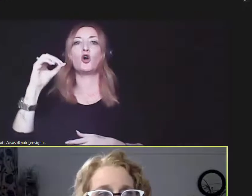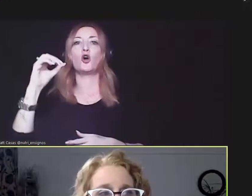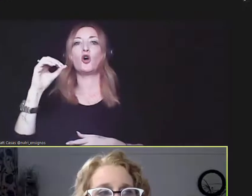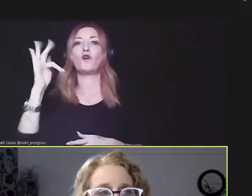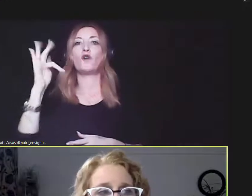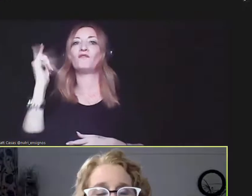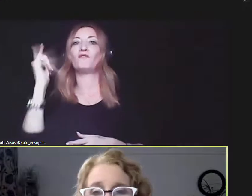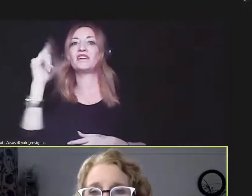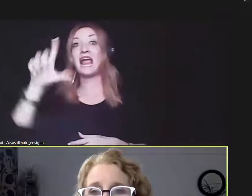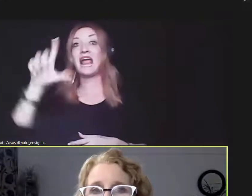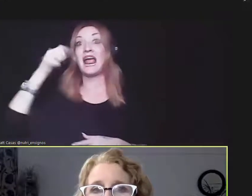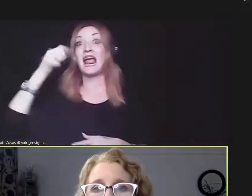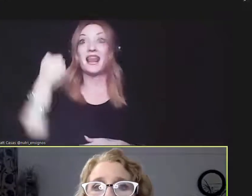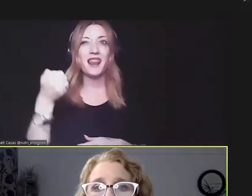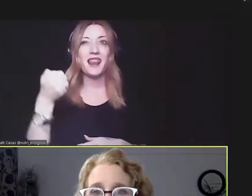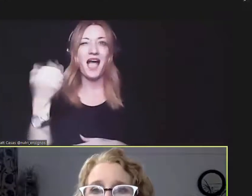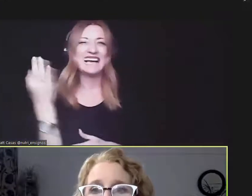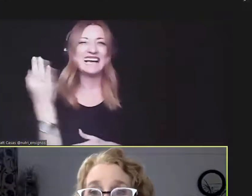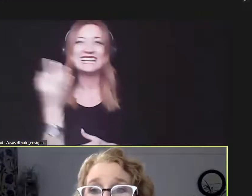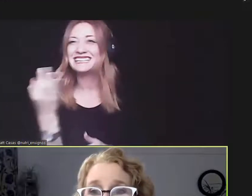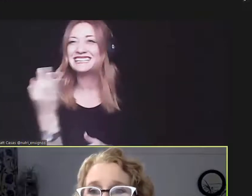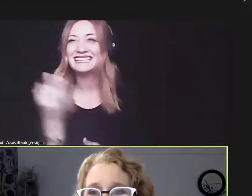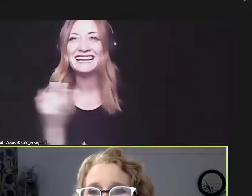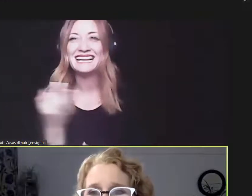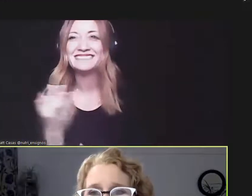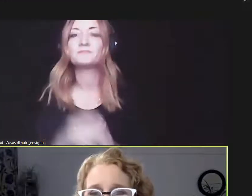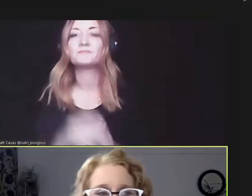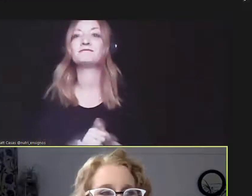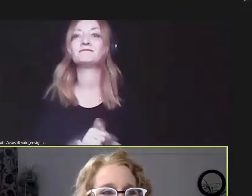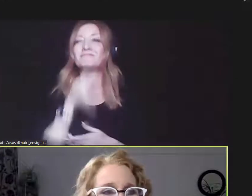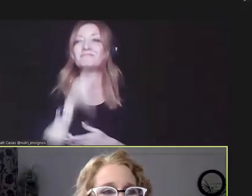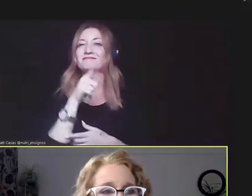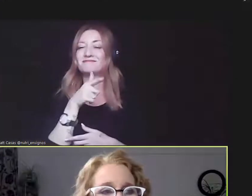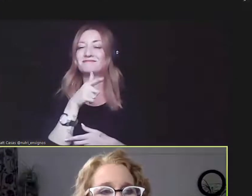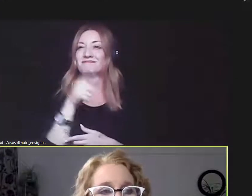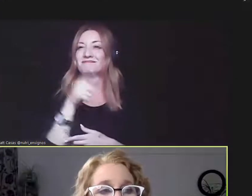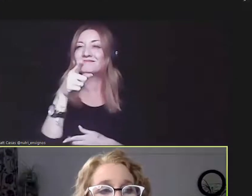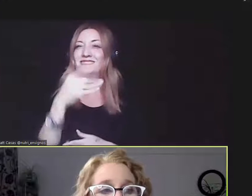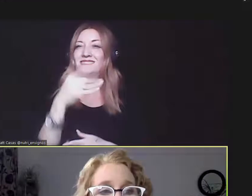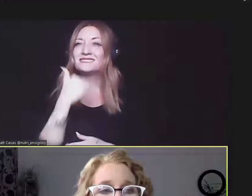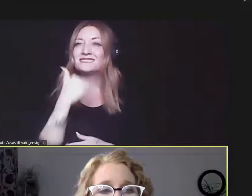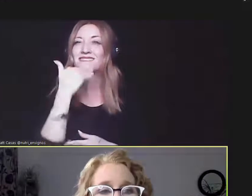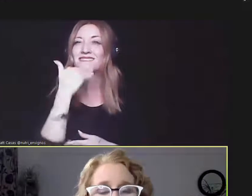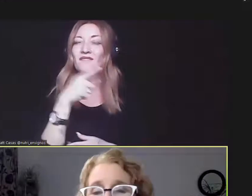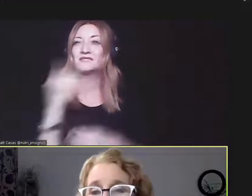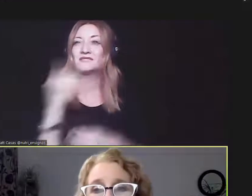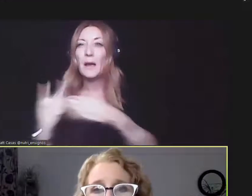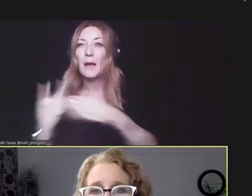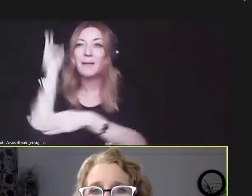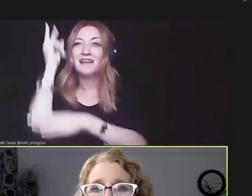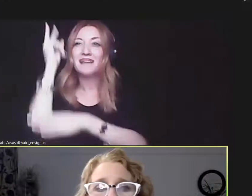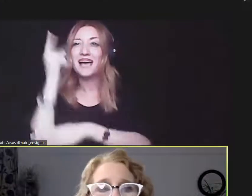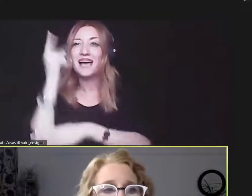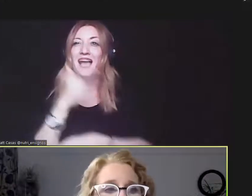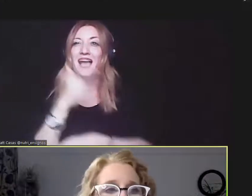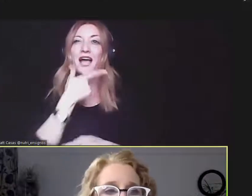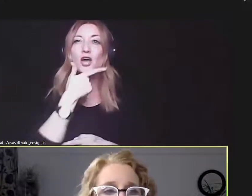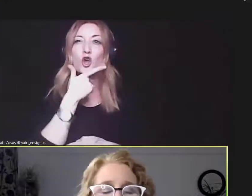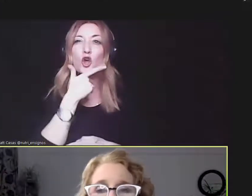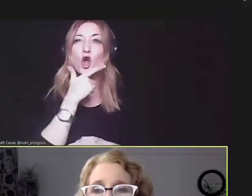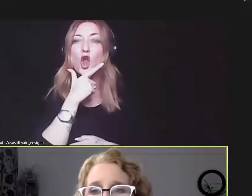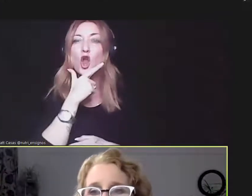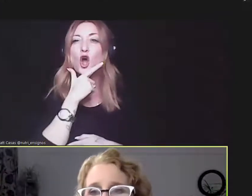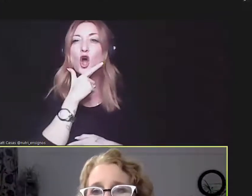pigment that gives plants the green color. So chlorophyllum promotes any